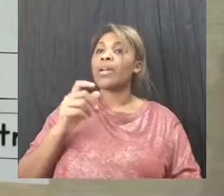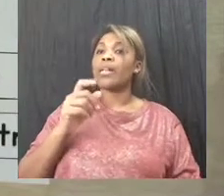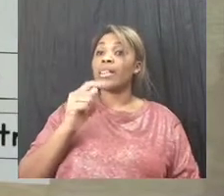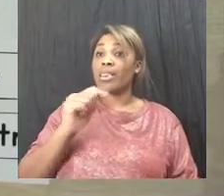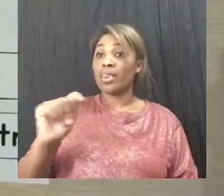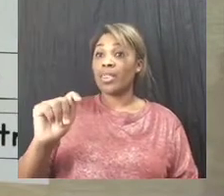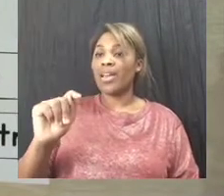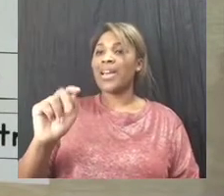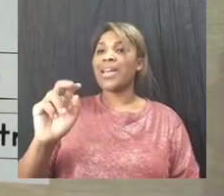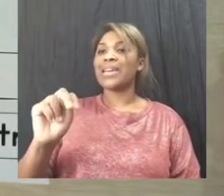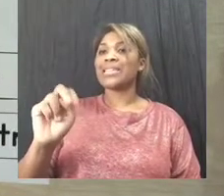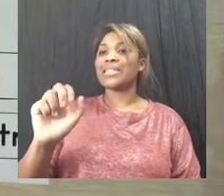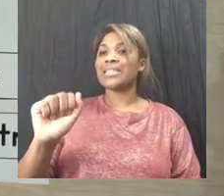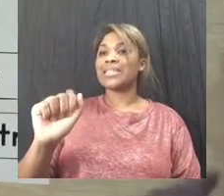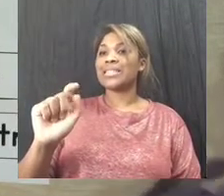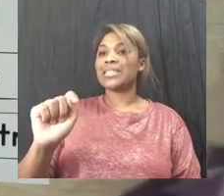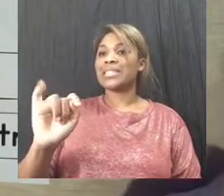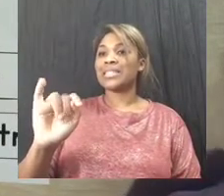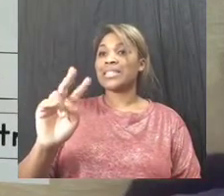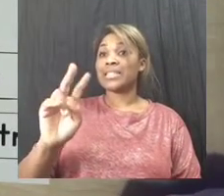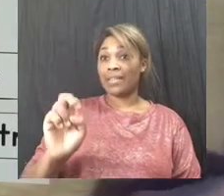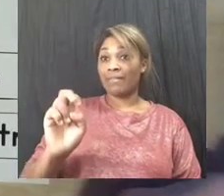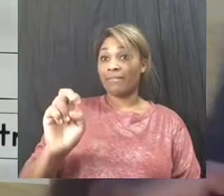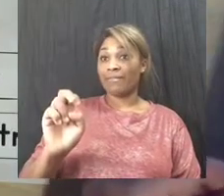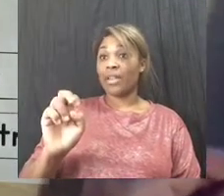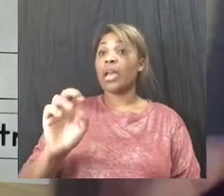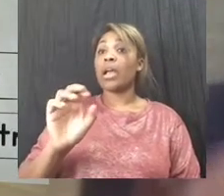Native American tribes.